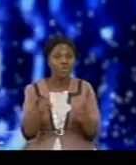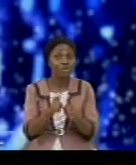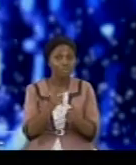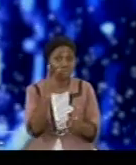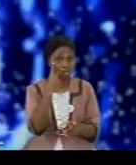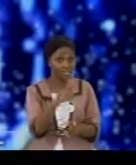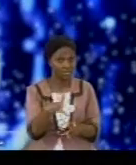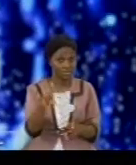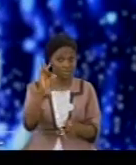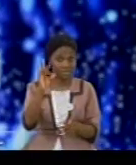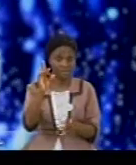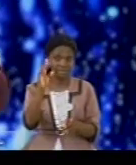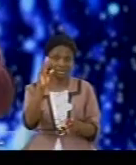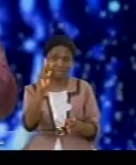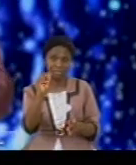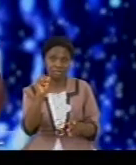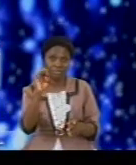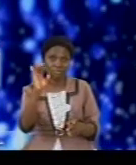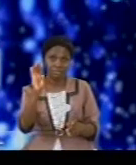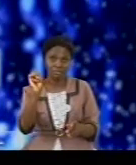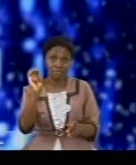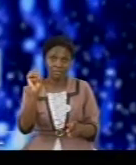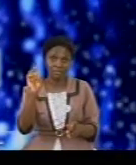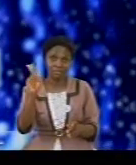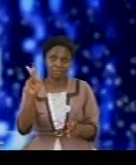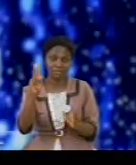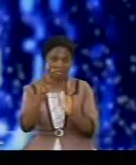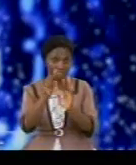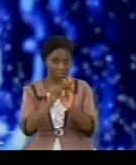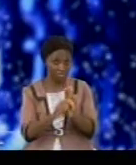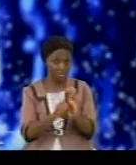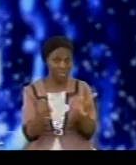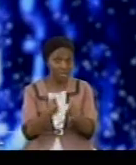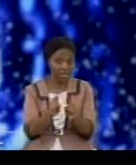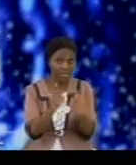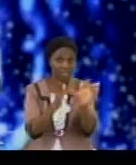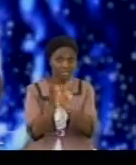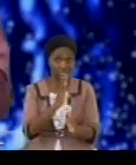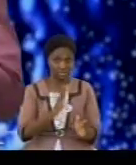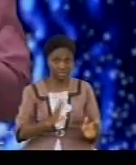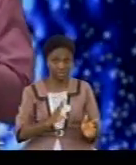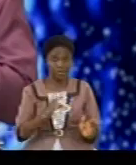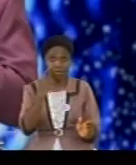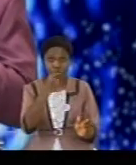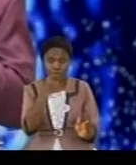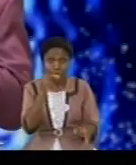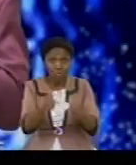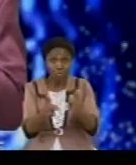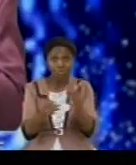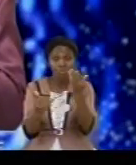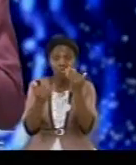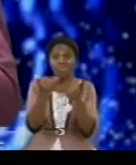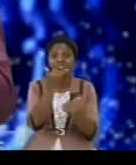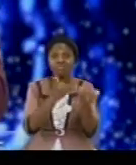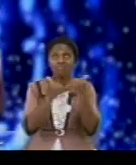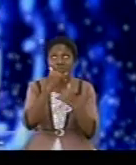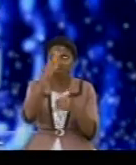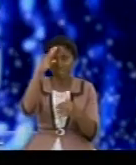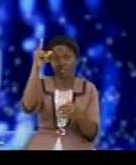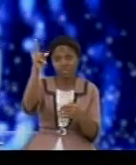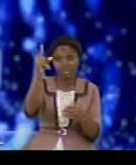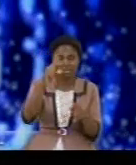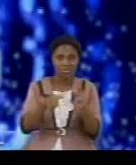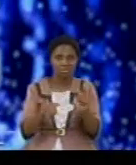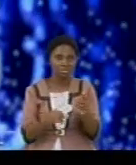Meekness, like the Lord Jesus Christ, who was offended, who was abused, who was persecuted, and yet he will not